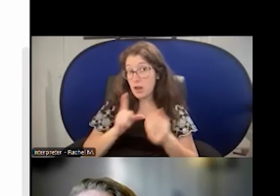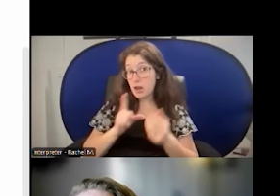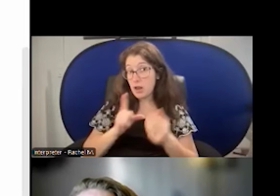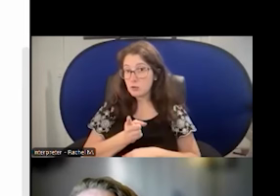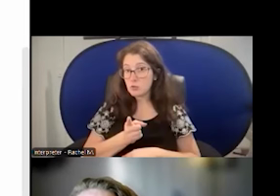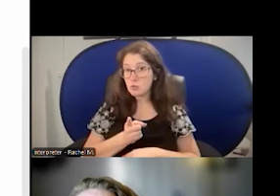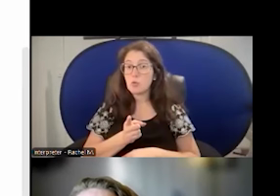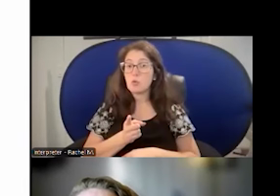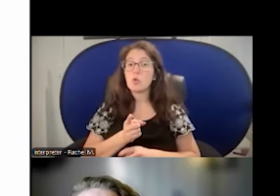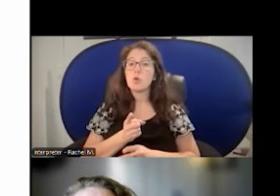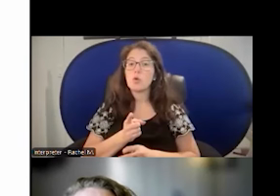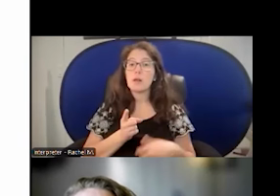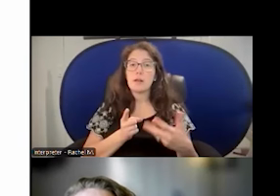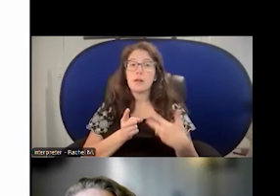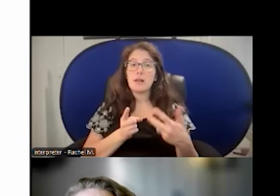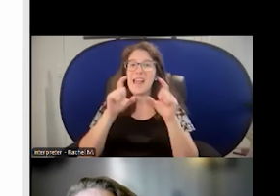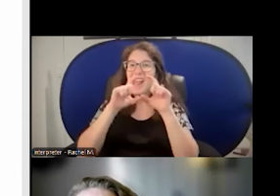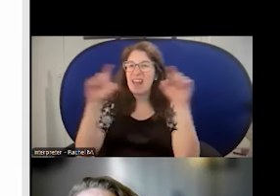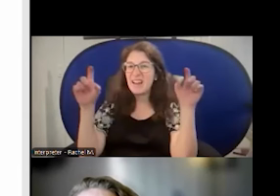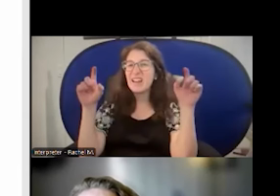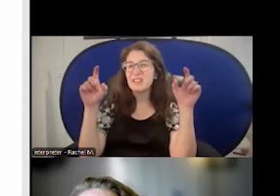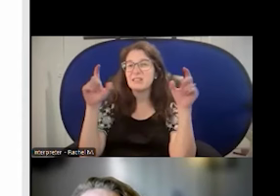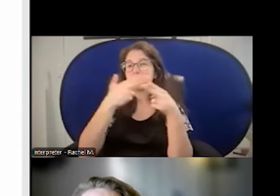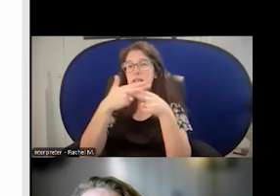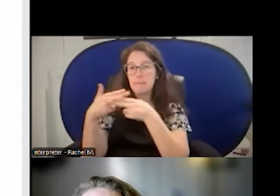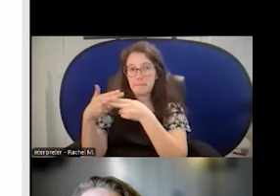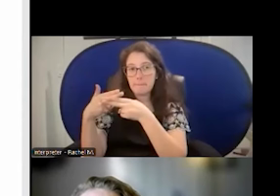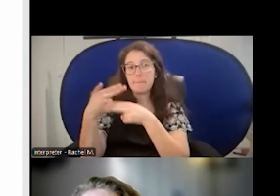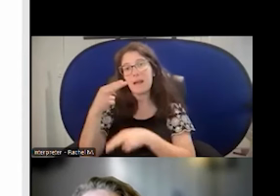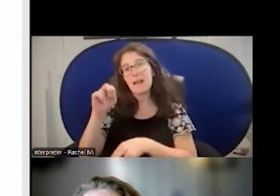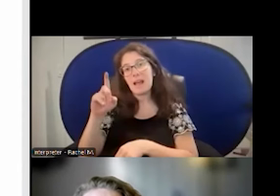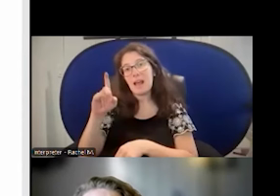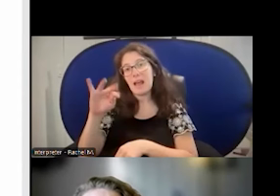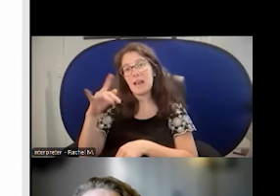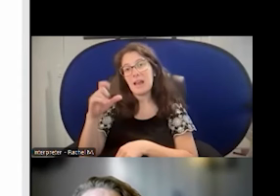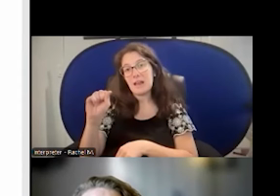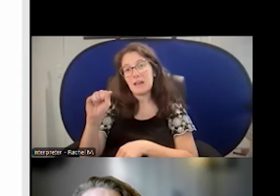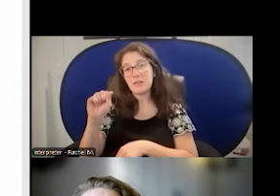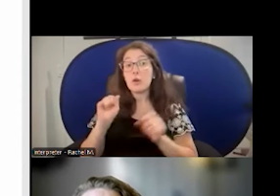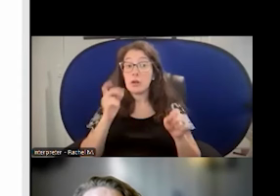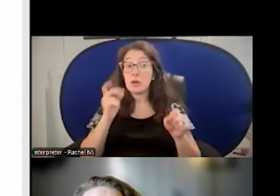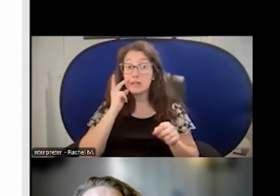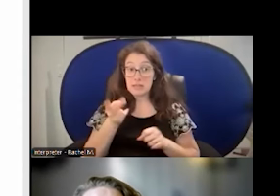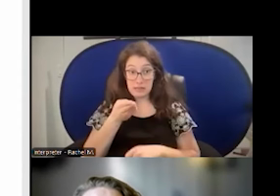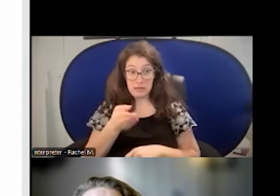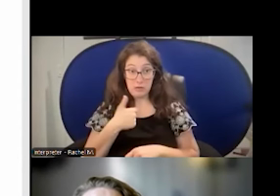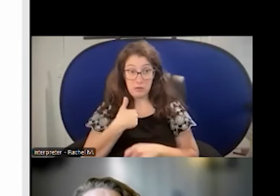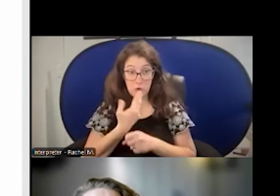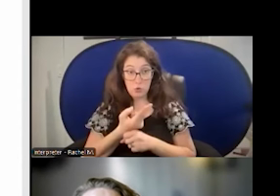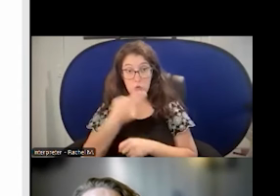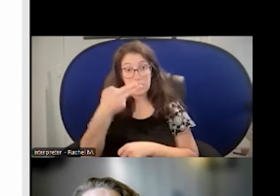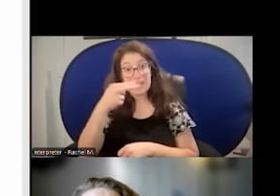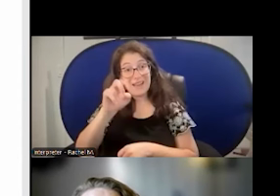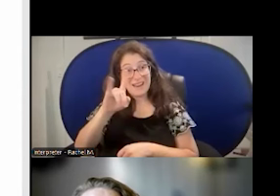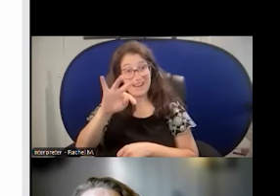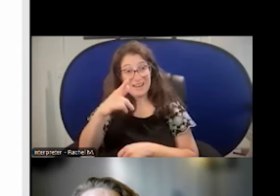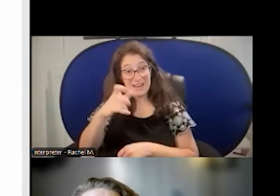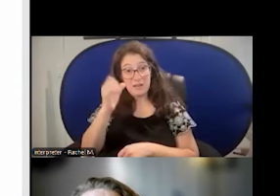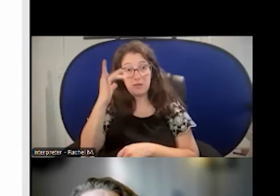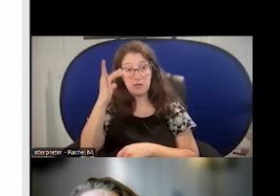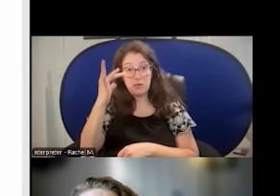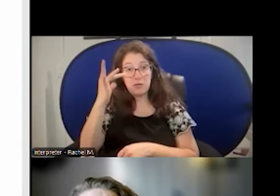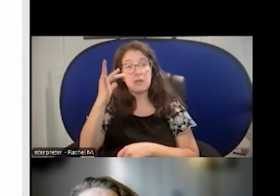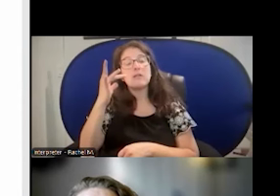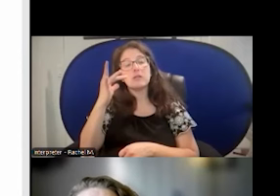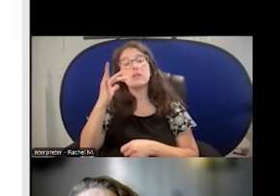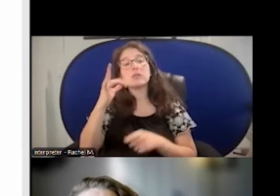actual headings. So you can see here that I use headings because headings are what the